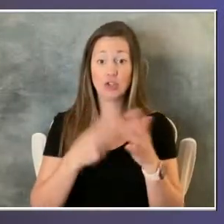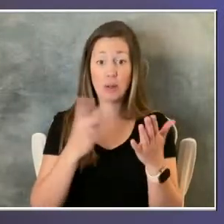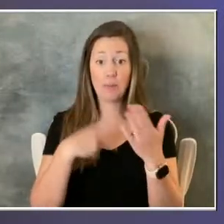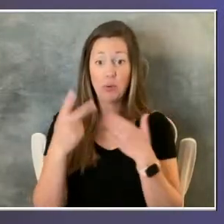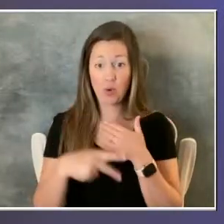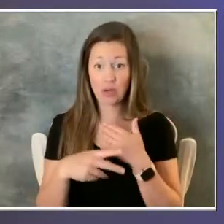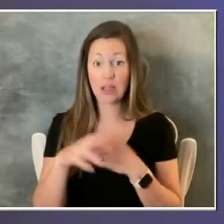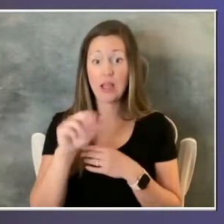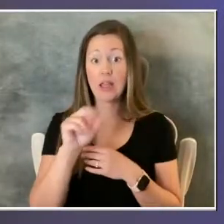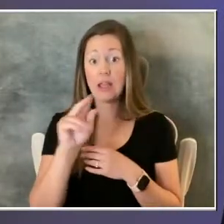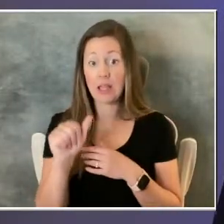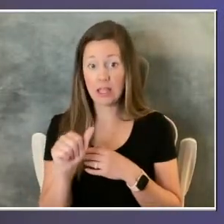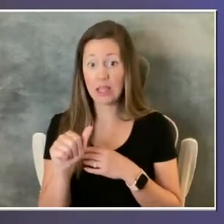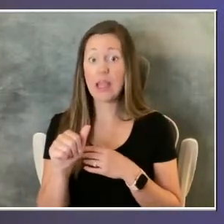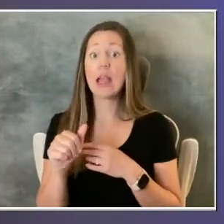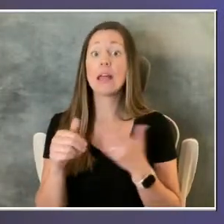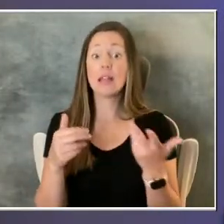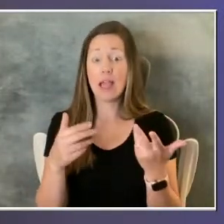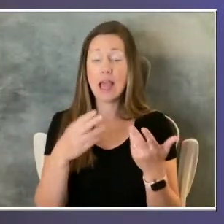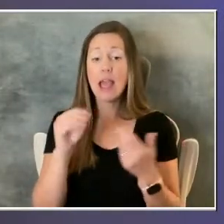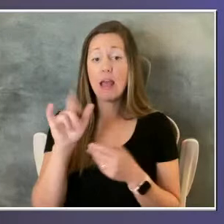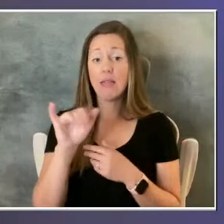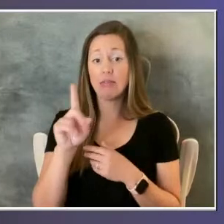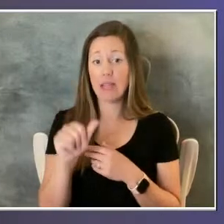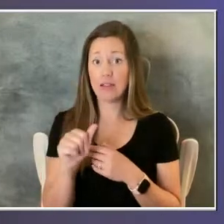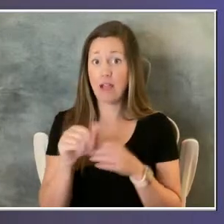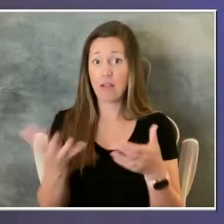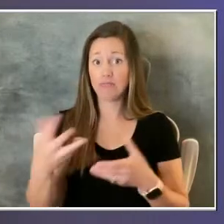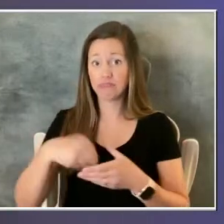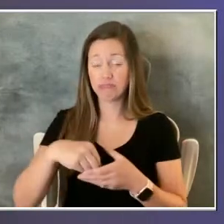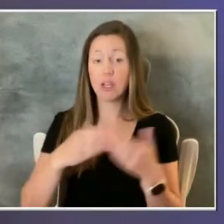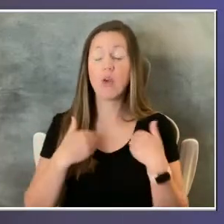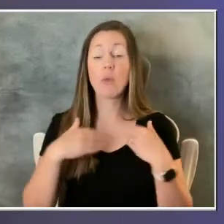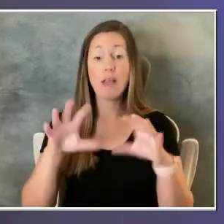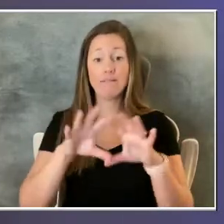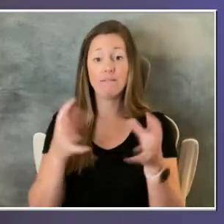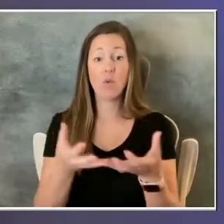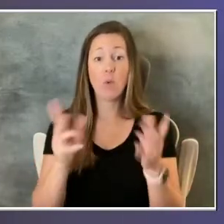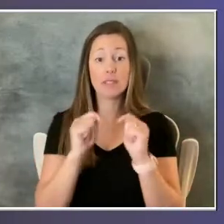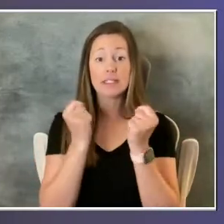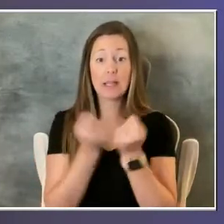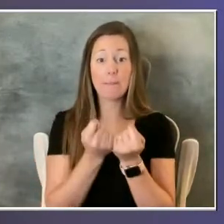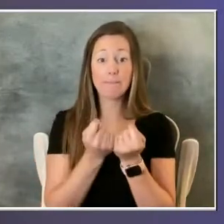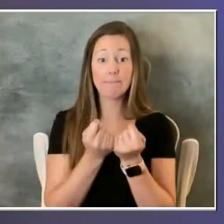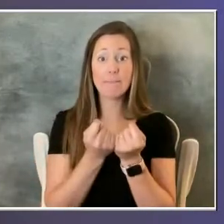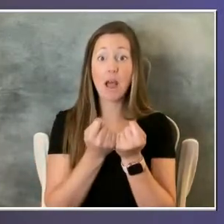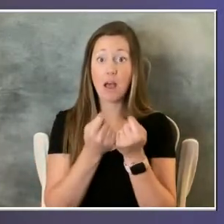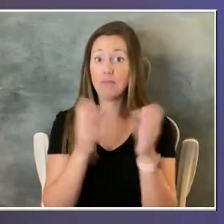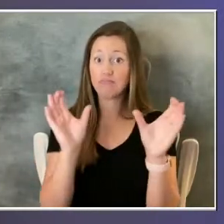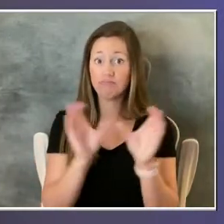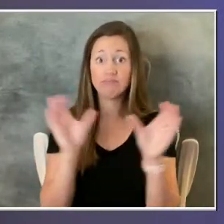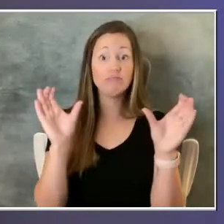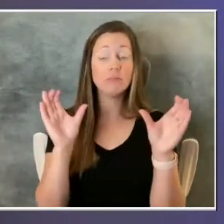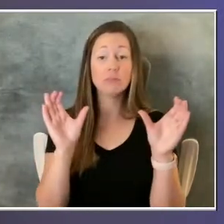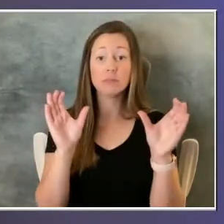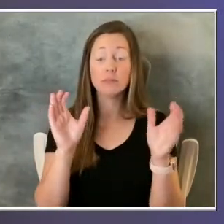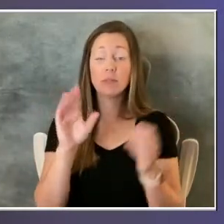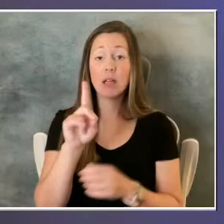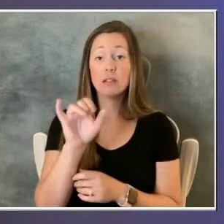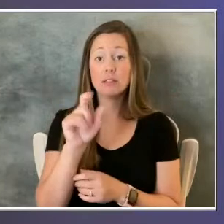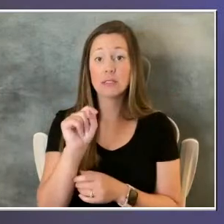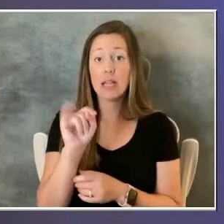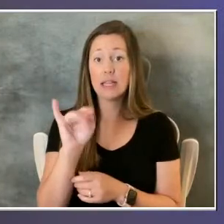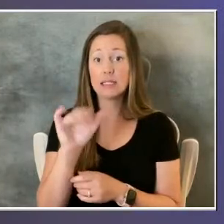Amanda Williams are running, we also have a full team of registered dietitian and certified diabetes educators